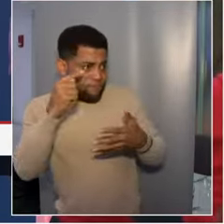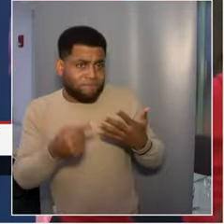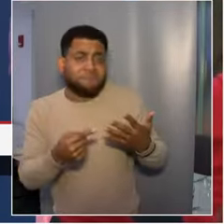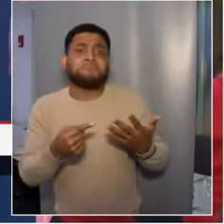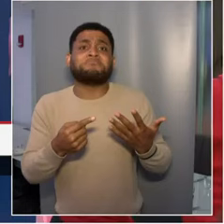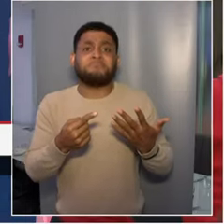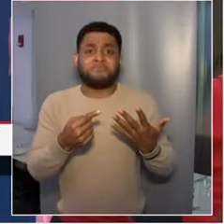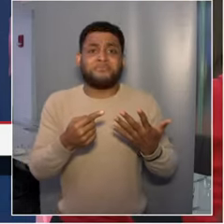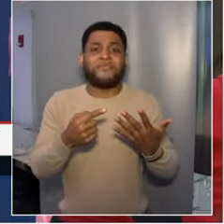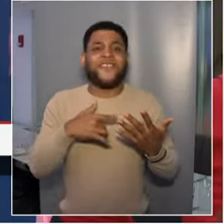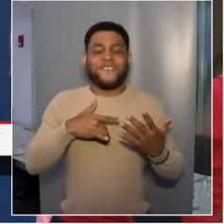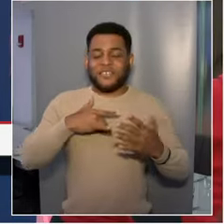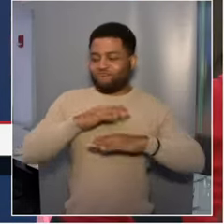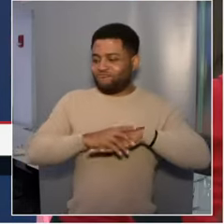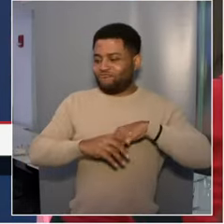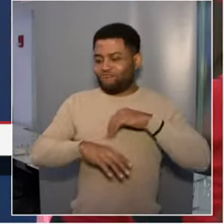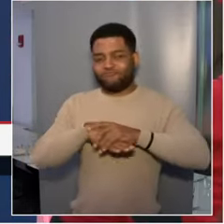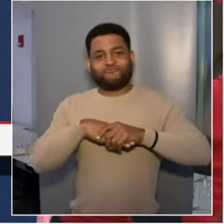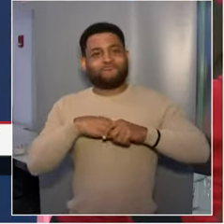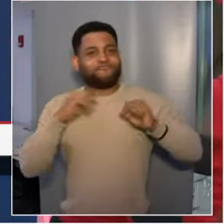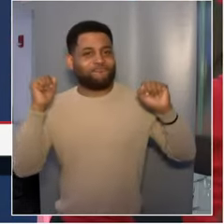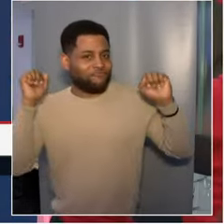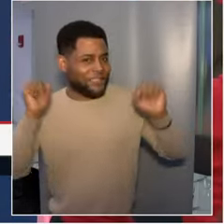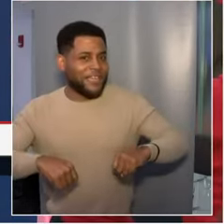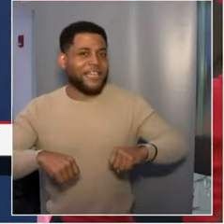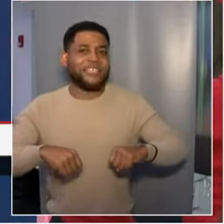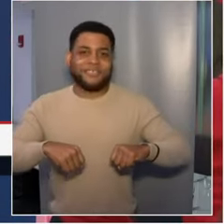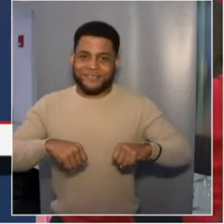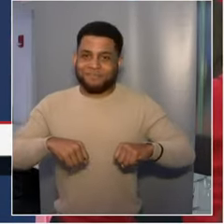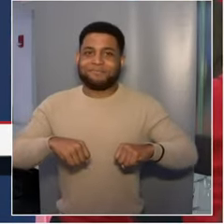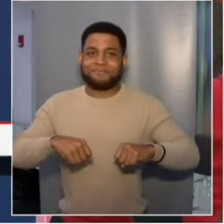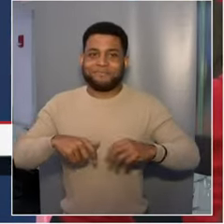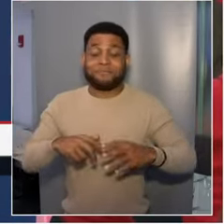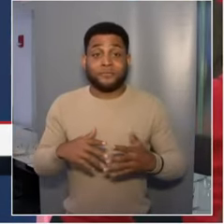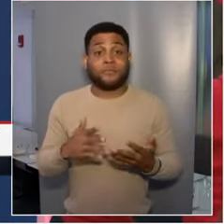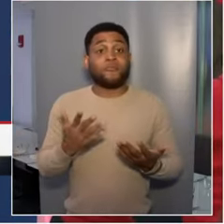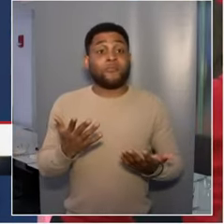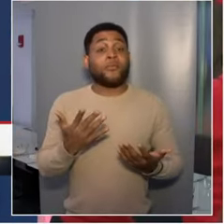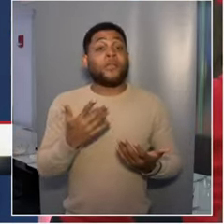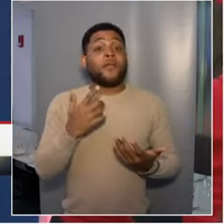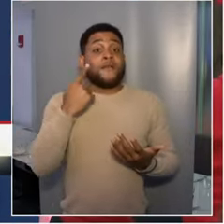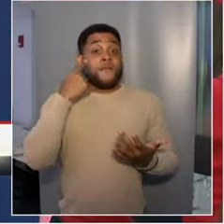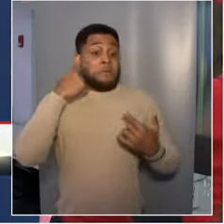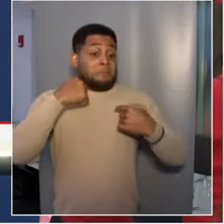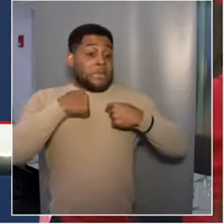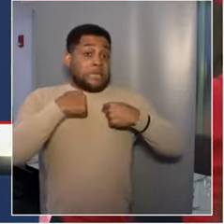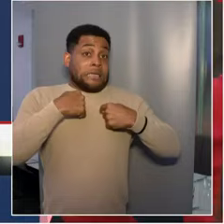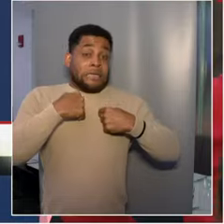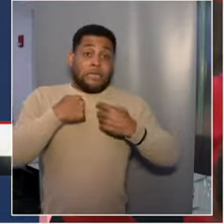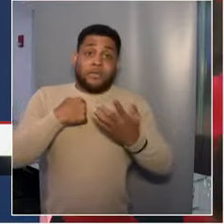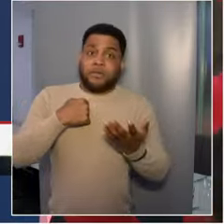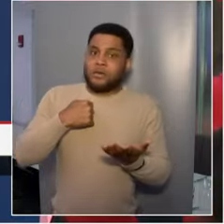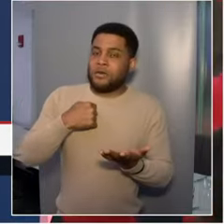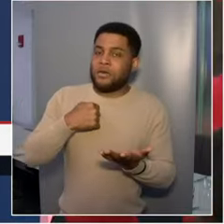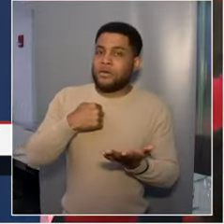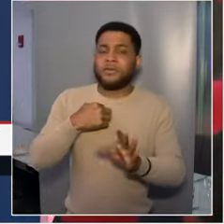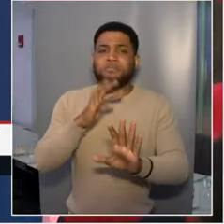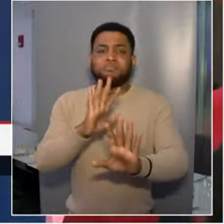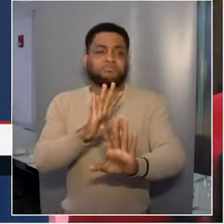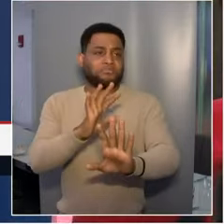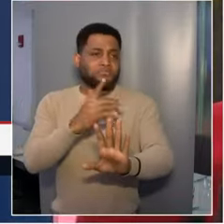do it. And you end up wanting to, when you get married, I've been